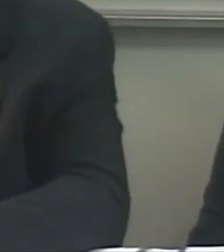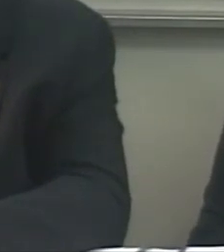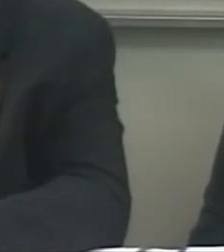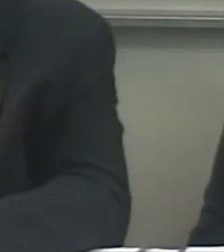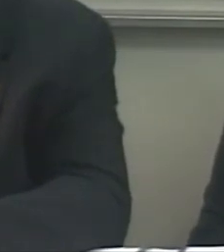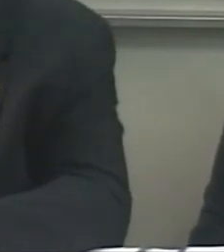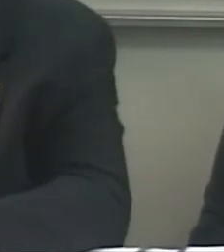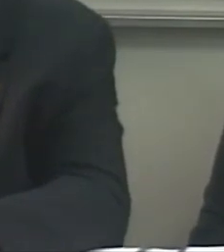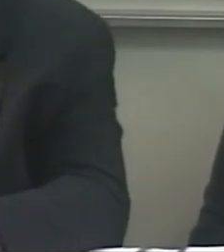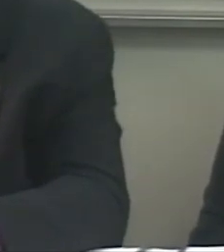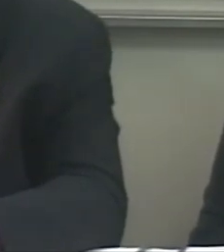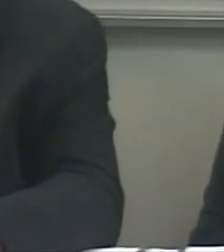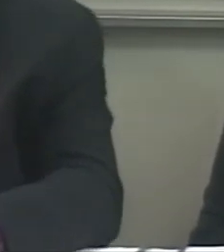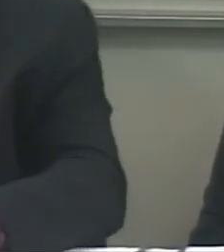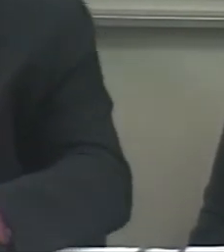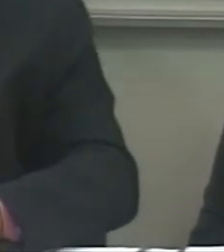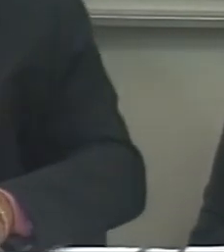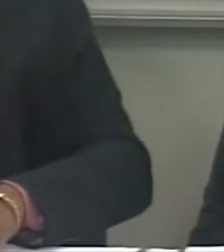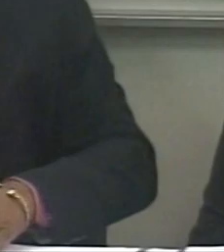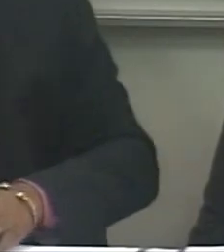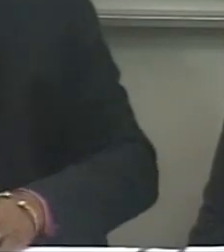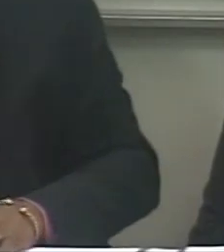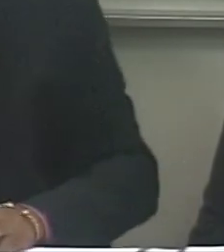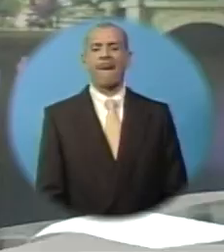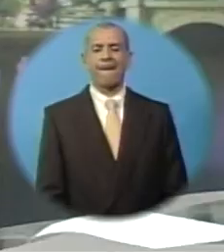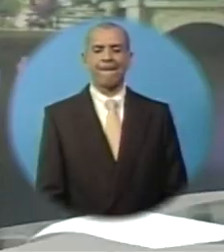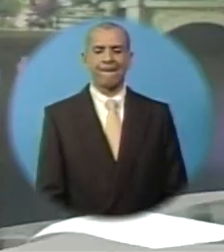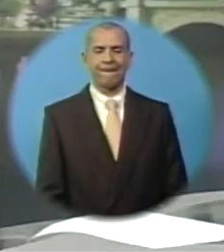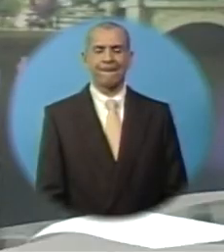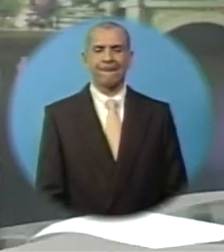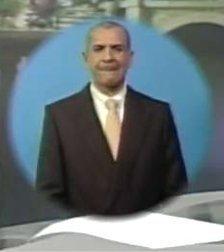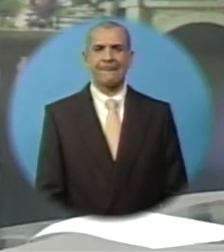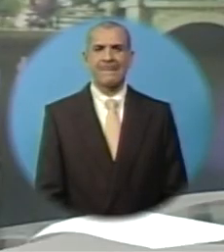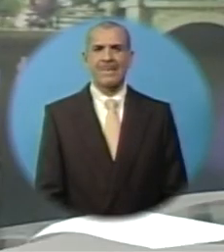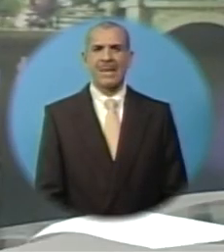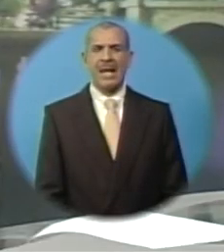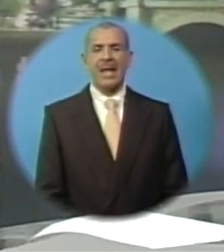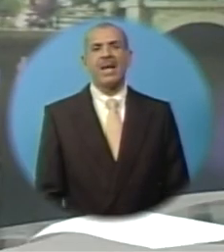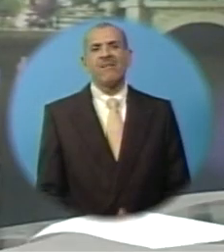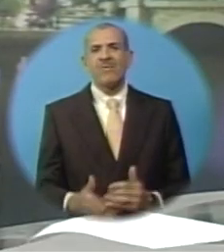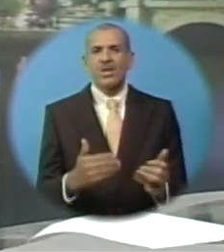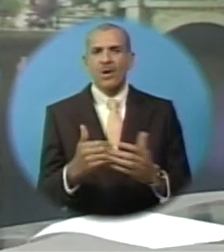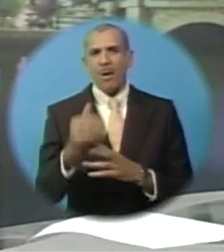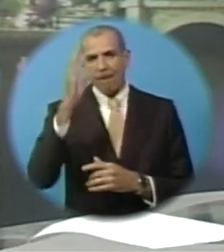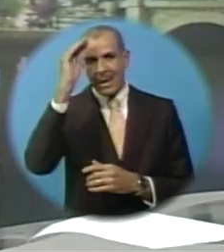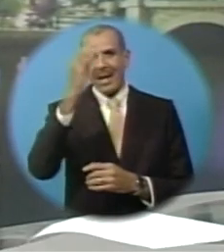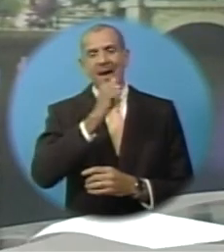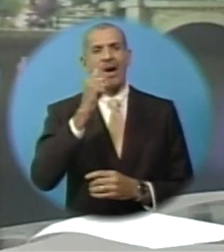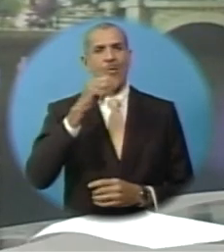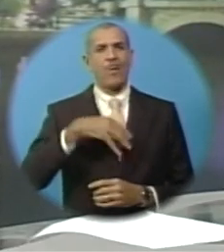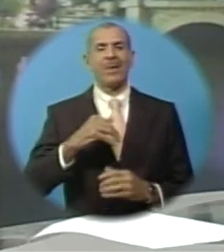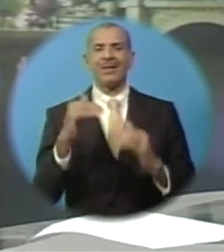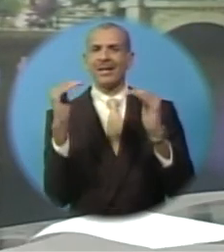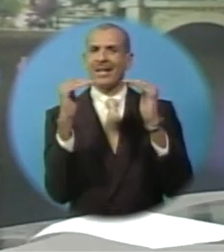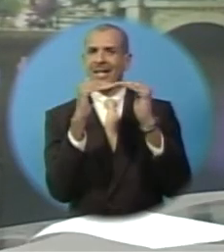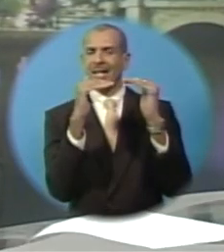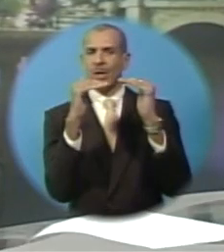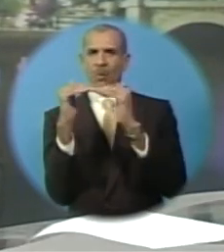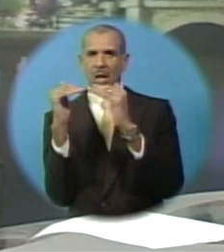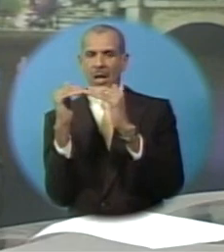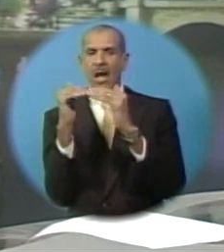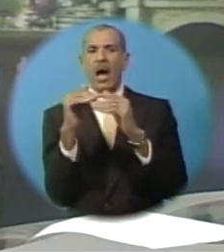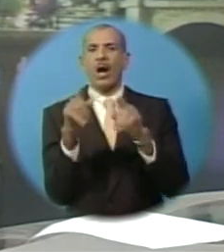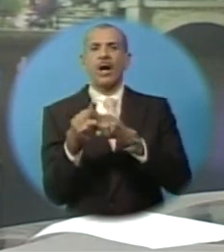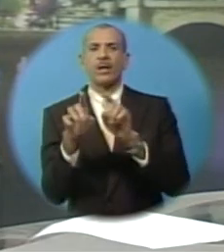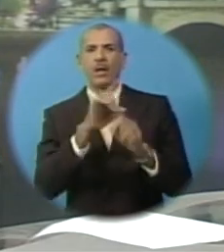So we try to continue to expand our revenue base. Although men and women may be equal according to the law books, there